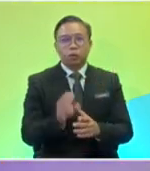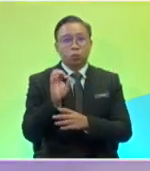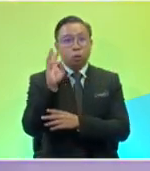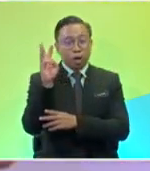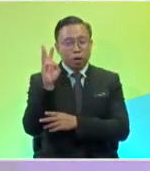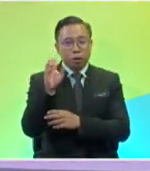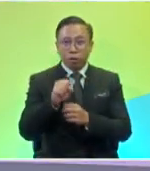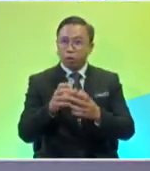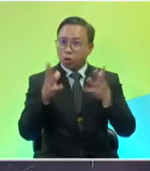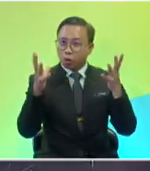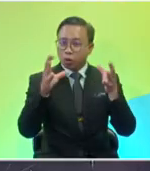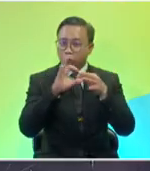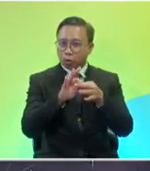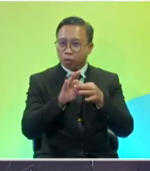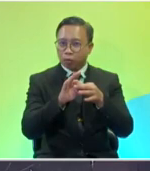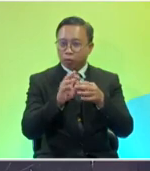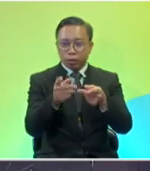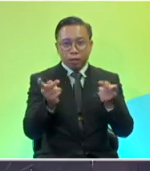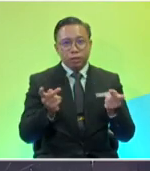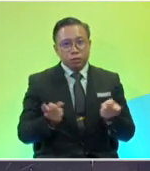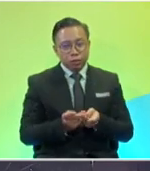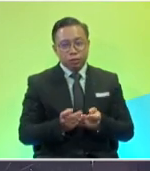Wow, there's a lot of different places here.